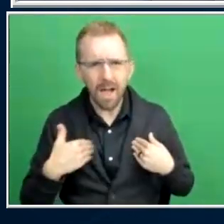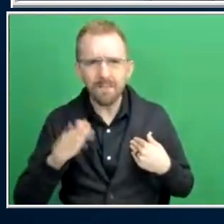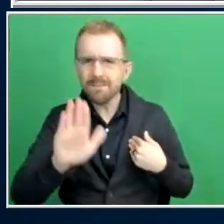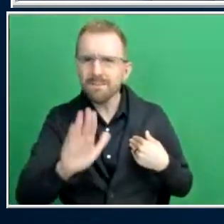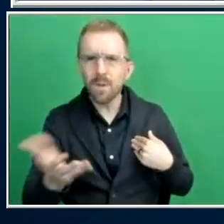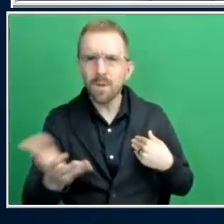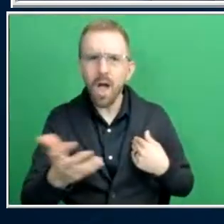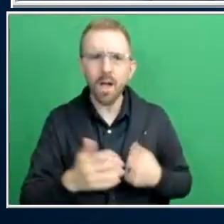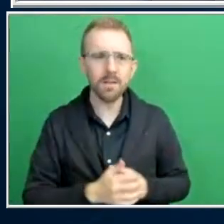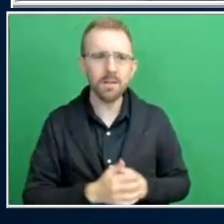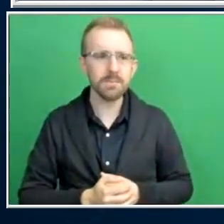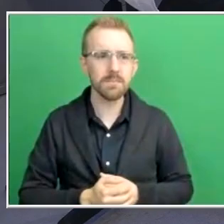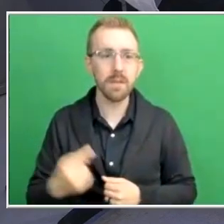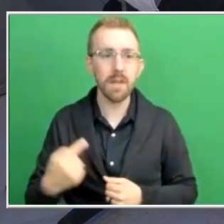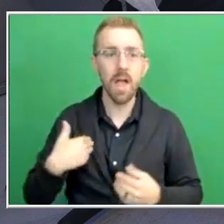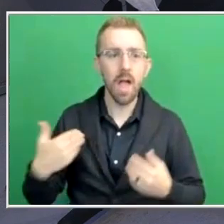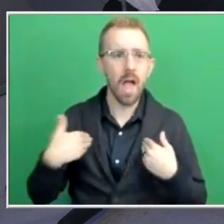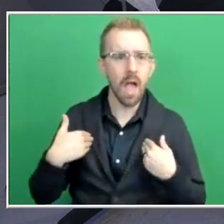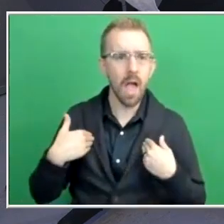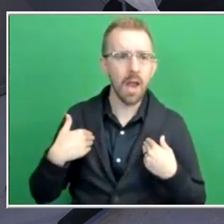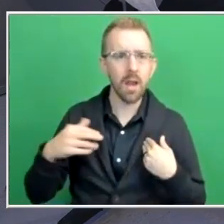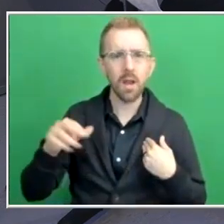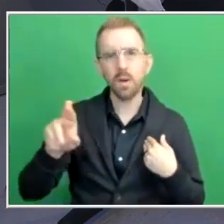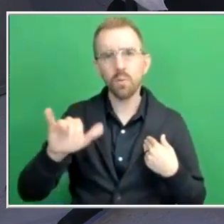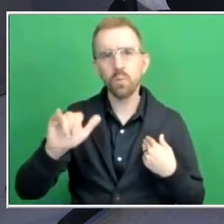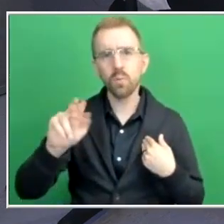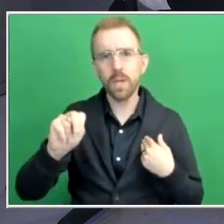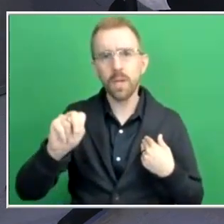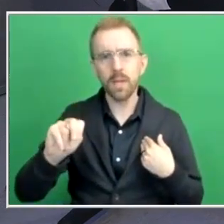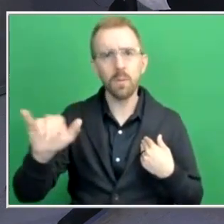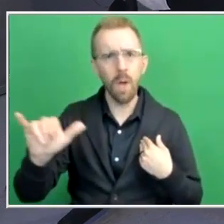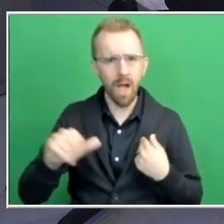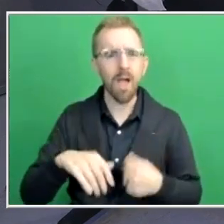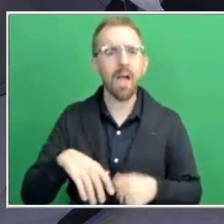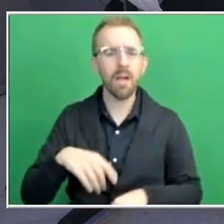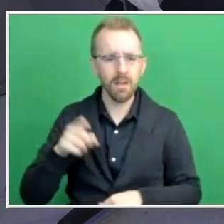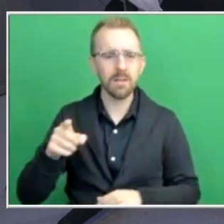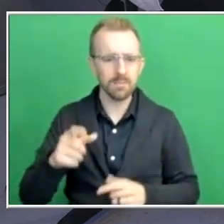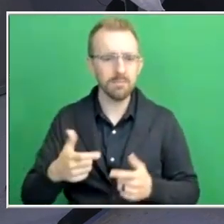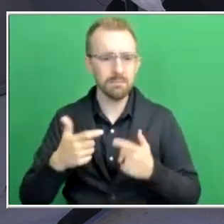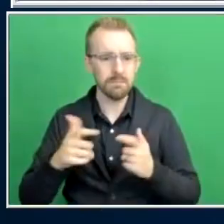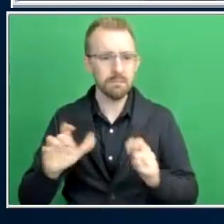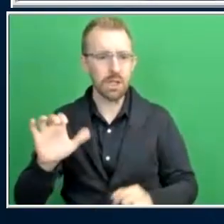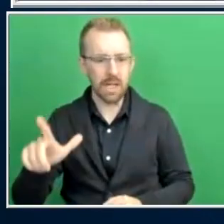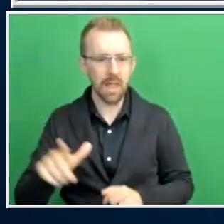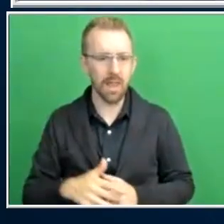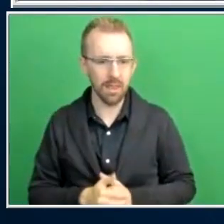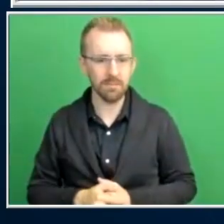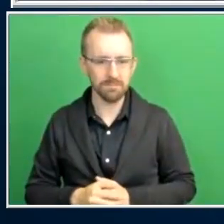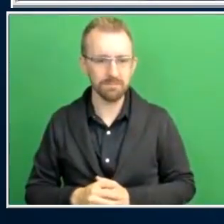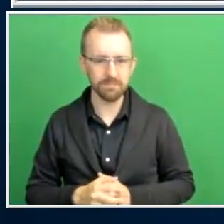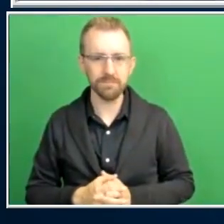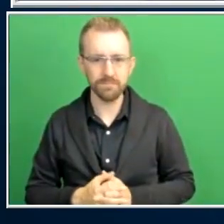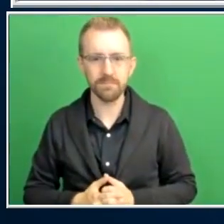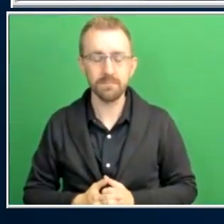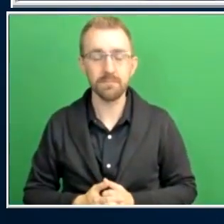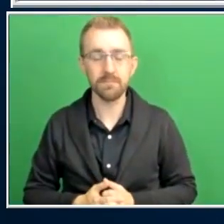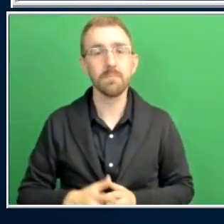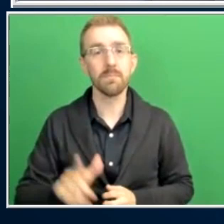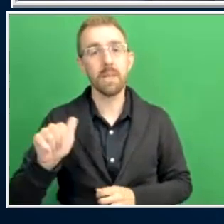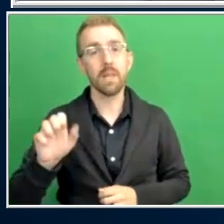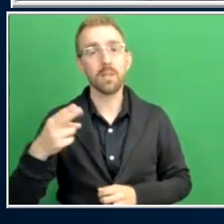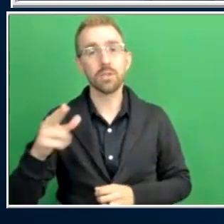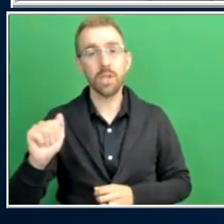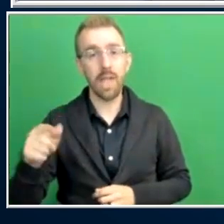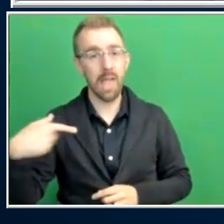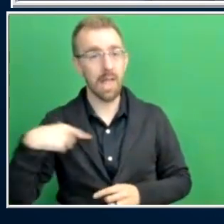had the Roux-en. Roux-en-Y. The Roux-en-Y. Yep. Okay, so it's a little bigger deal, though. Yeah. Lachey, Jeremy Yenser has a question for you.